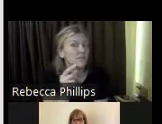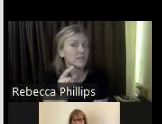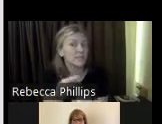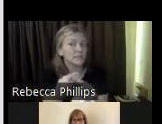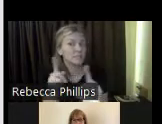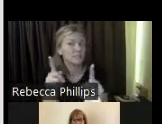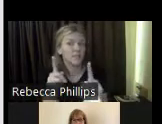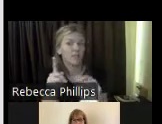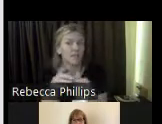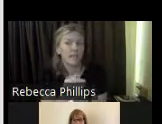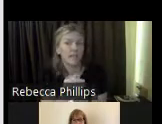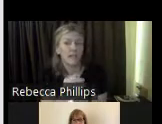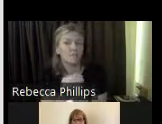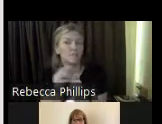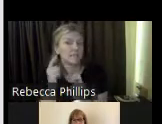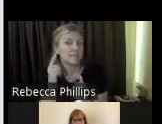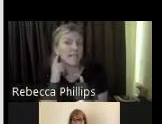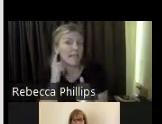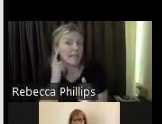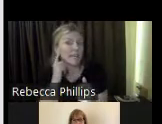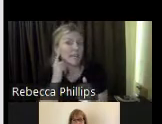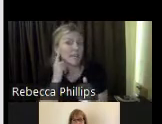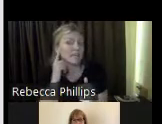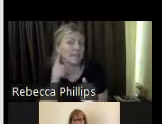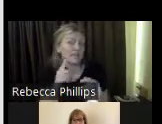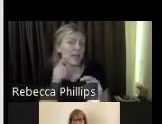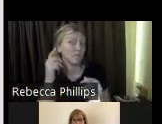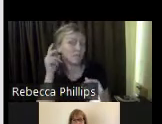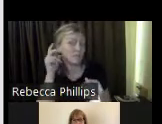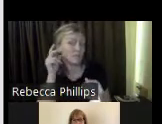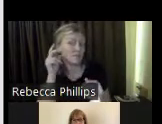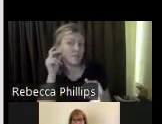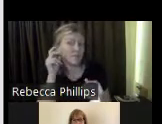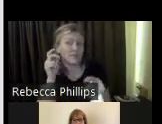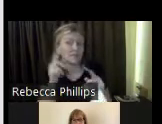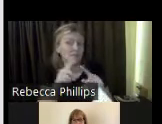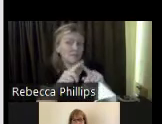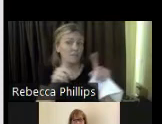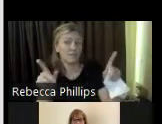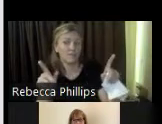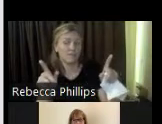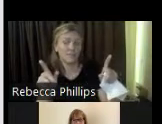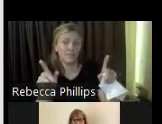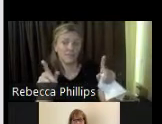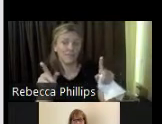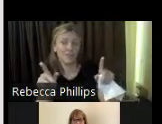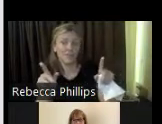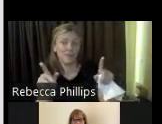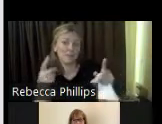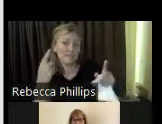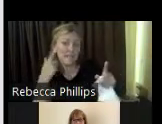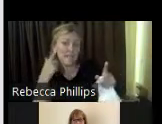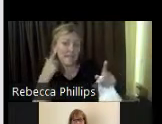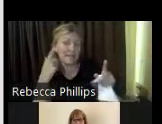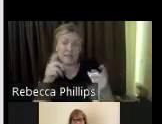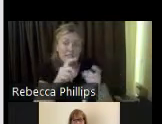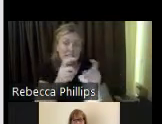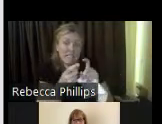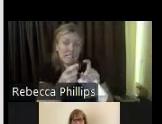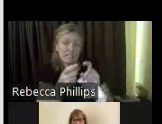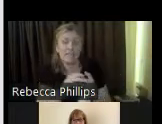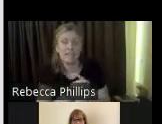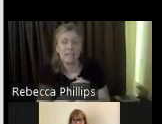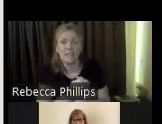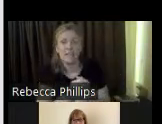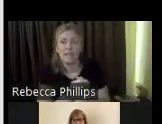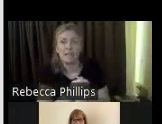bit different, just because they can't hear that it sounds different, you know, to other people, because they can't hear to make the